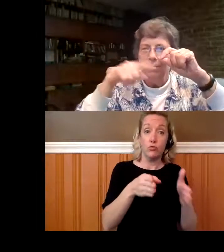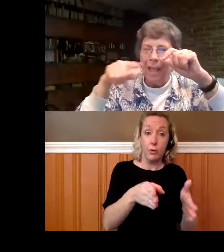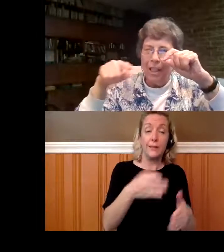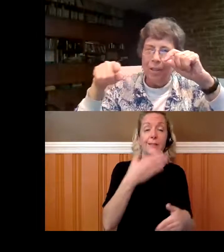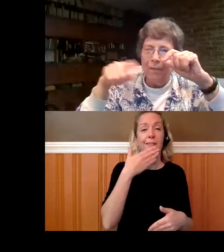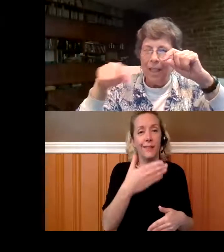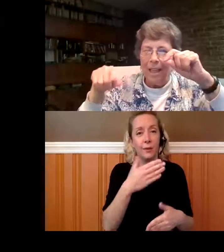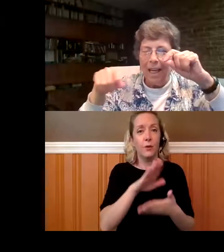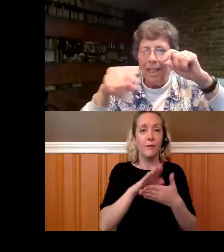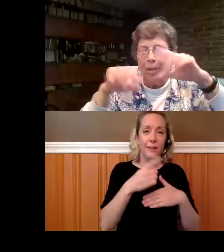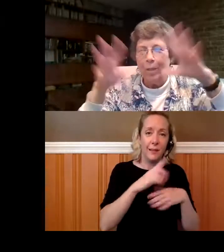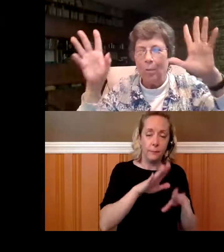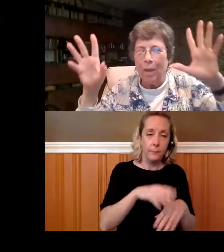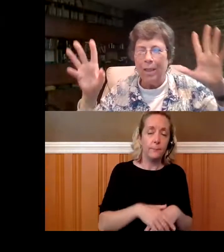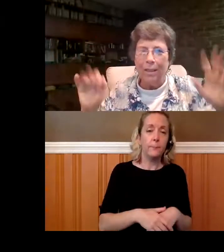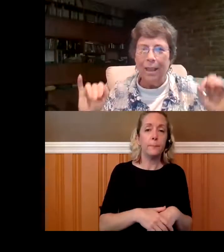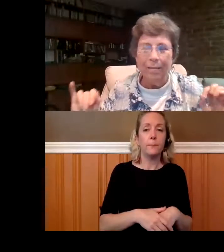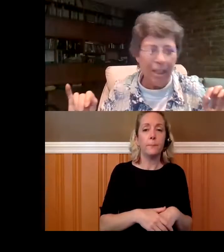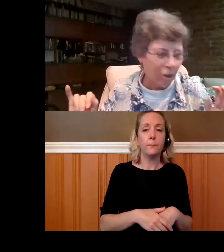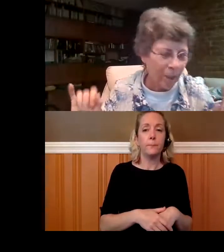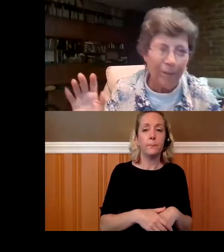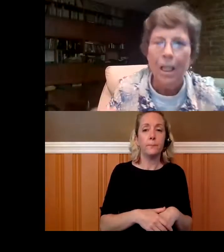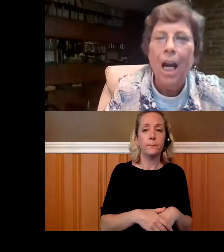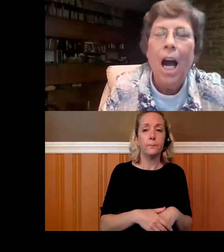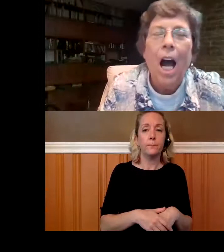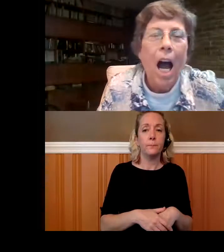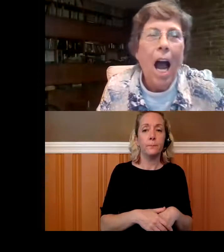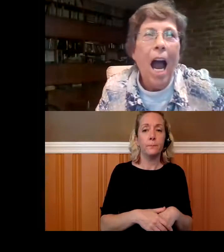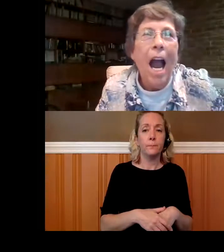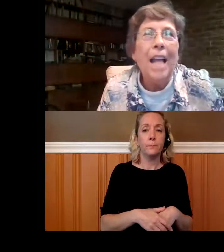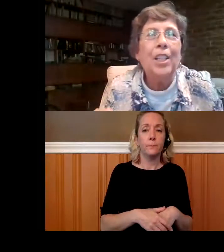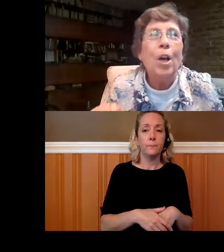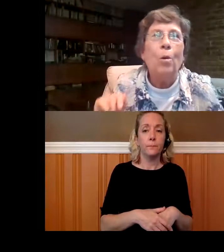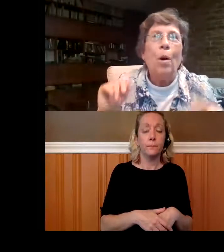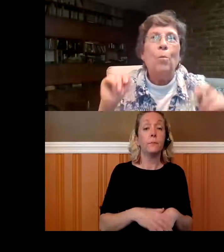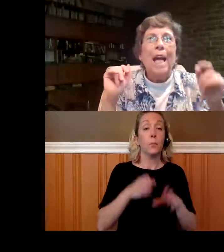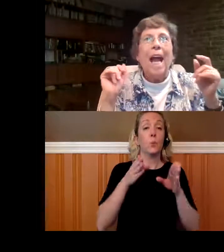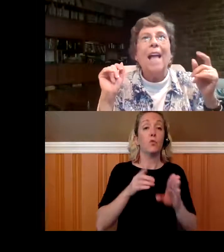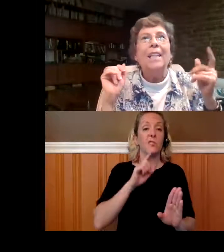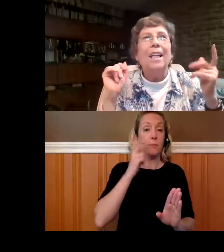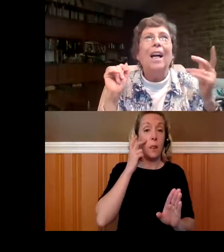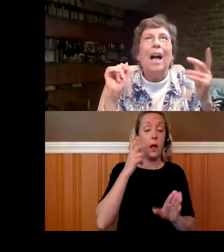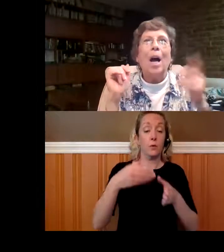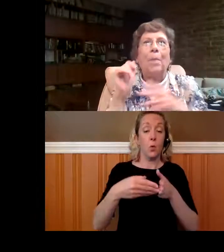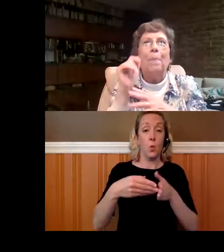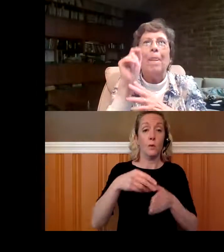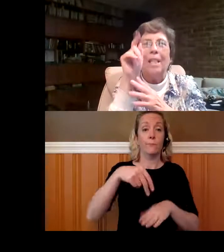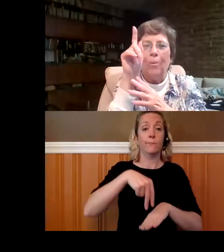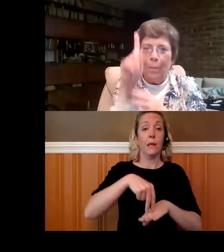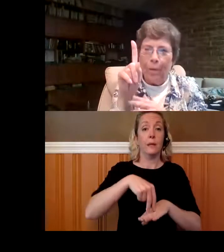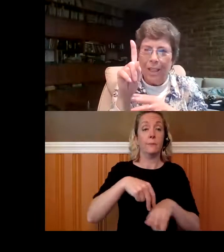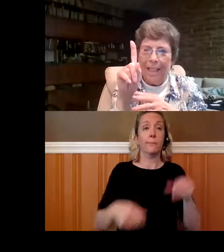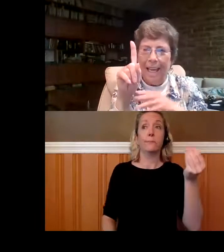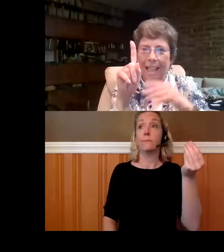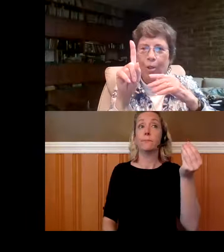nature or whatever. And so we had a deafblind person standing at the corner with holding up one of these